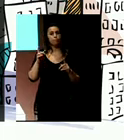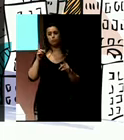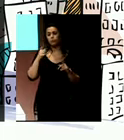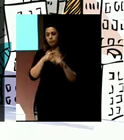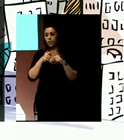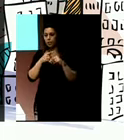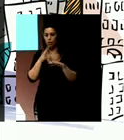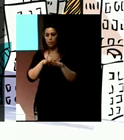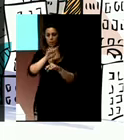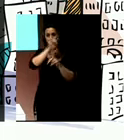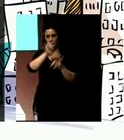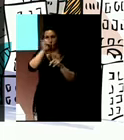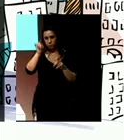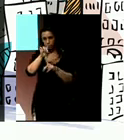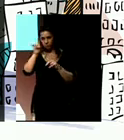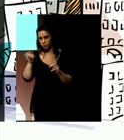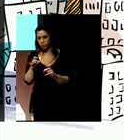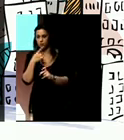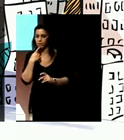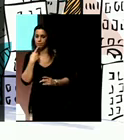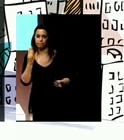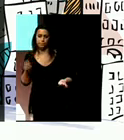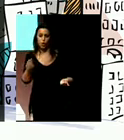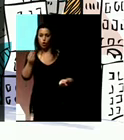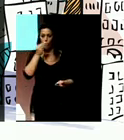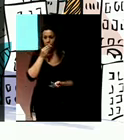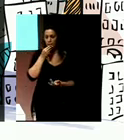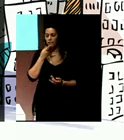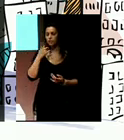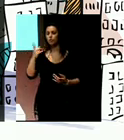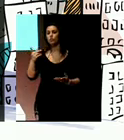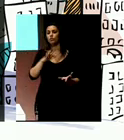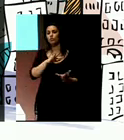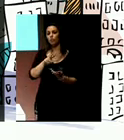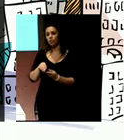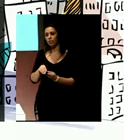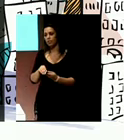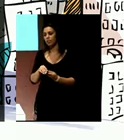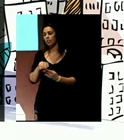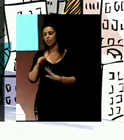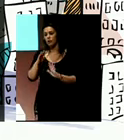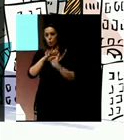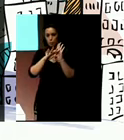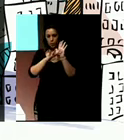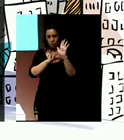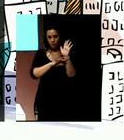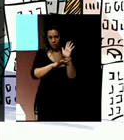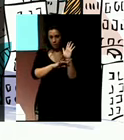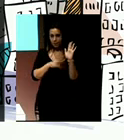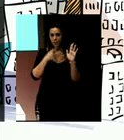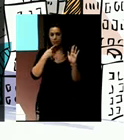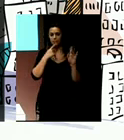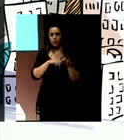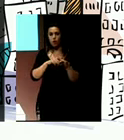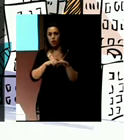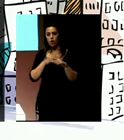don't have any more time for the questions. So at least in